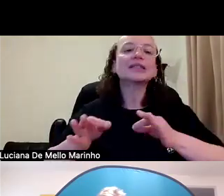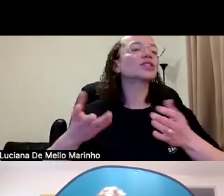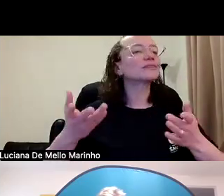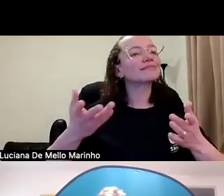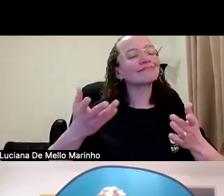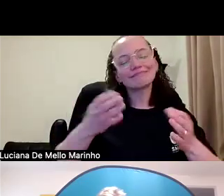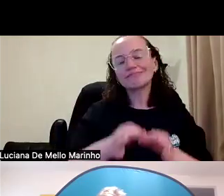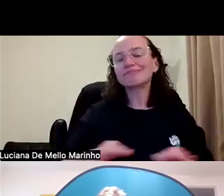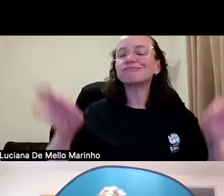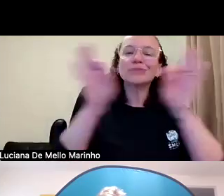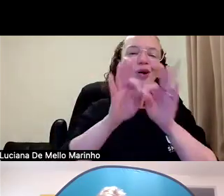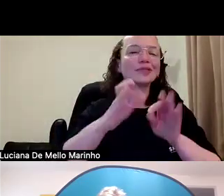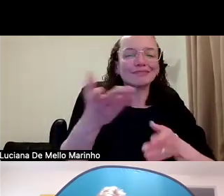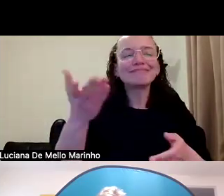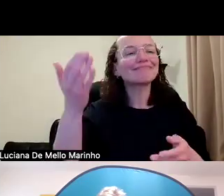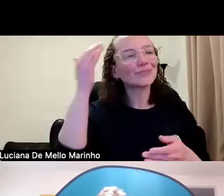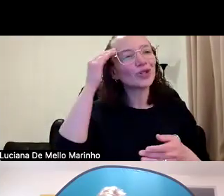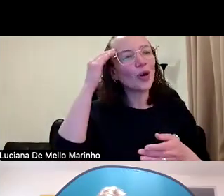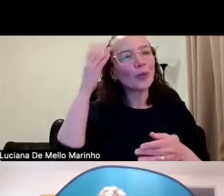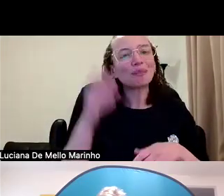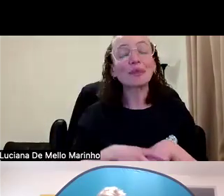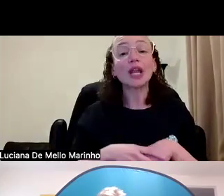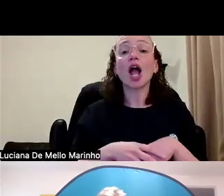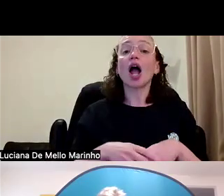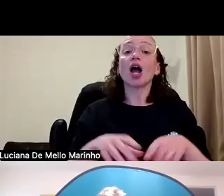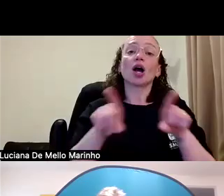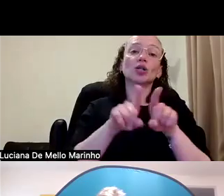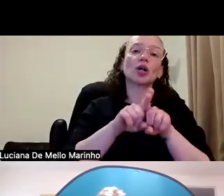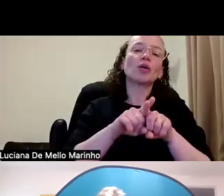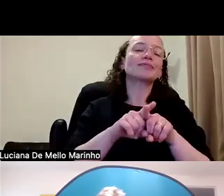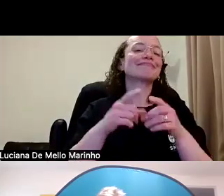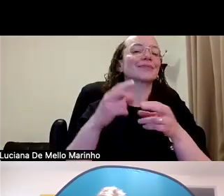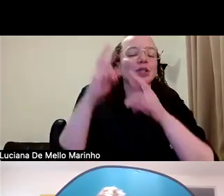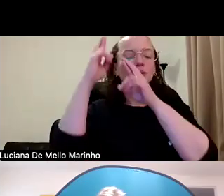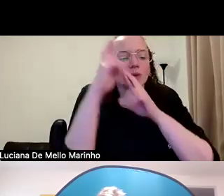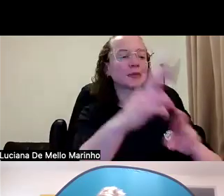You want to make sure that you have a clear explanation. It's important.